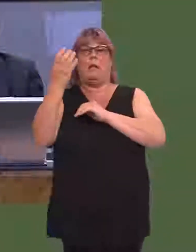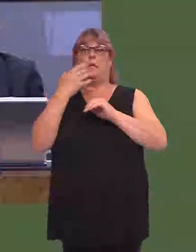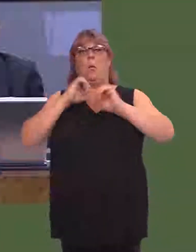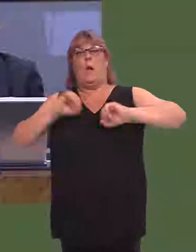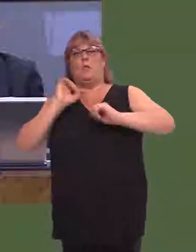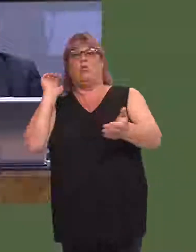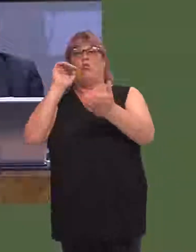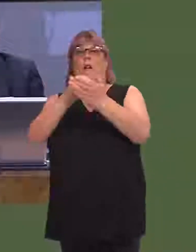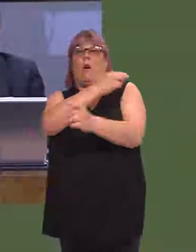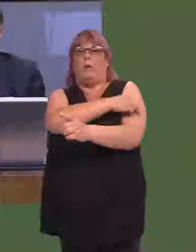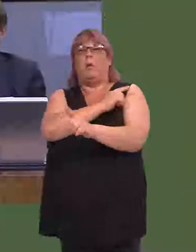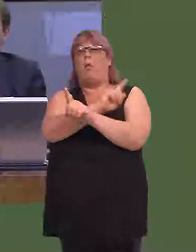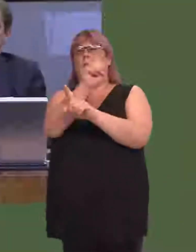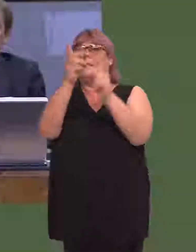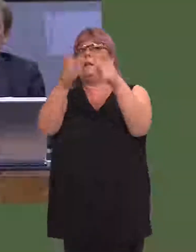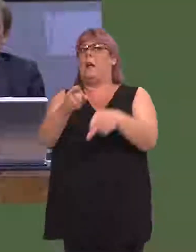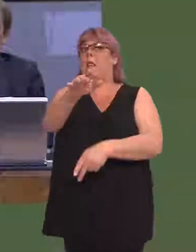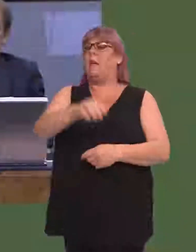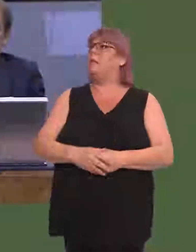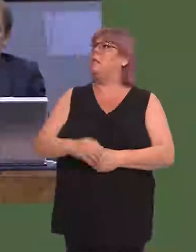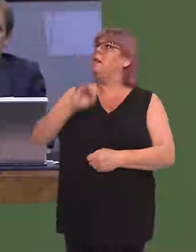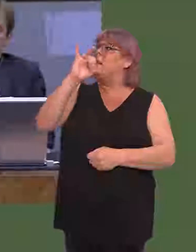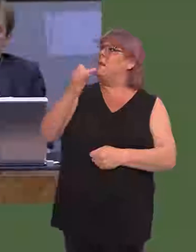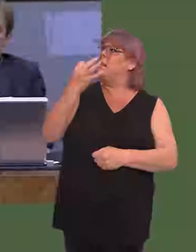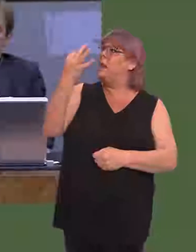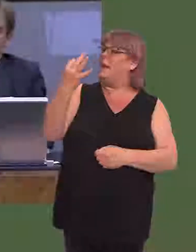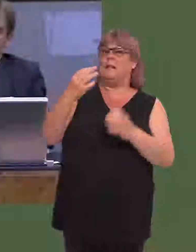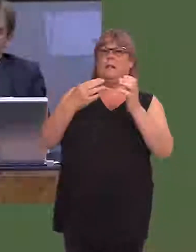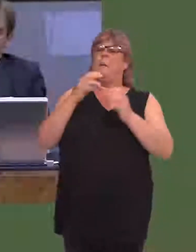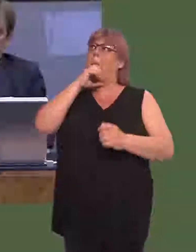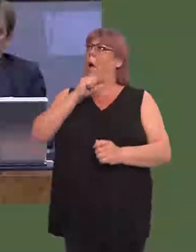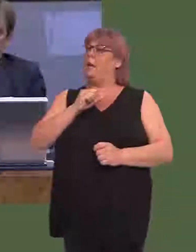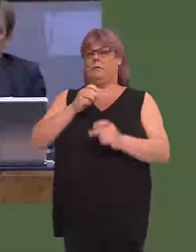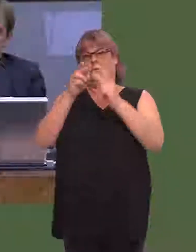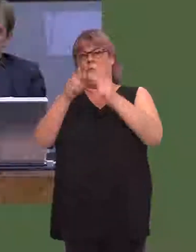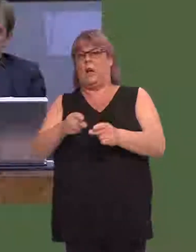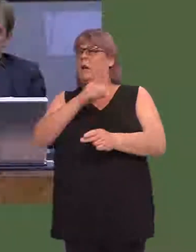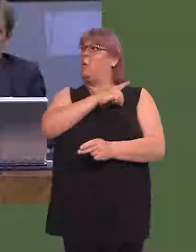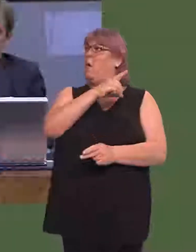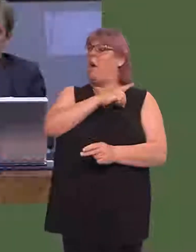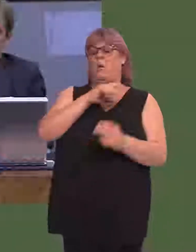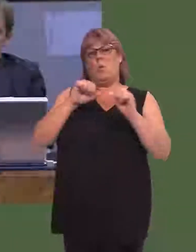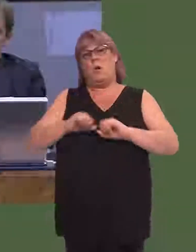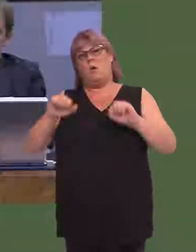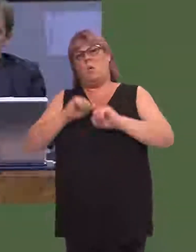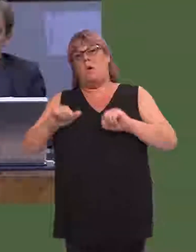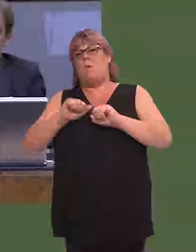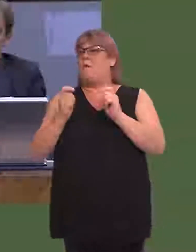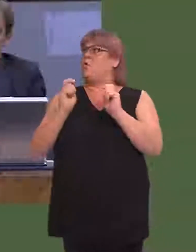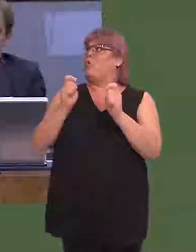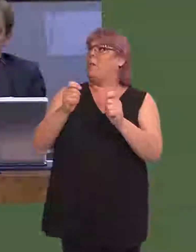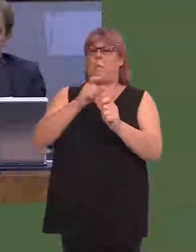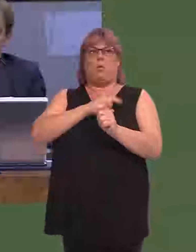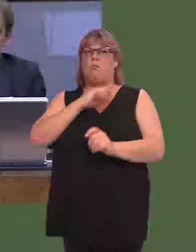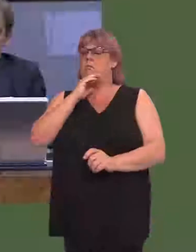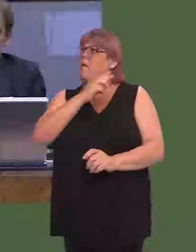ambulance before being admitted to hospital, where she then died. 78-year-old Neville Welton passed away following a delay in